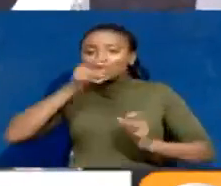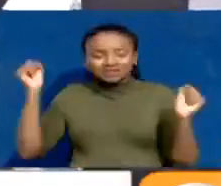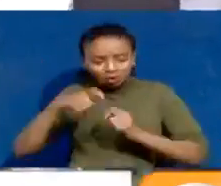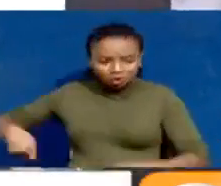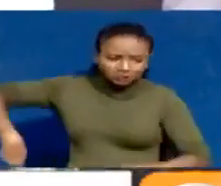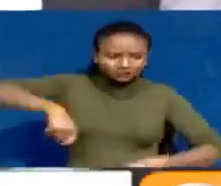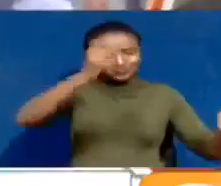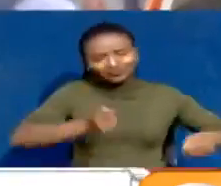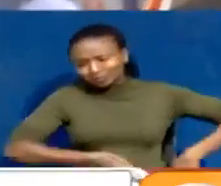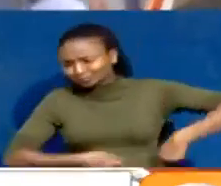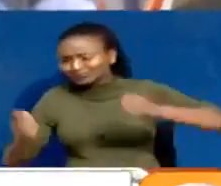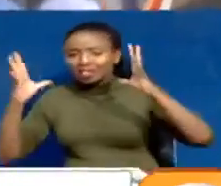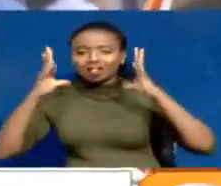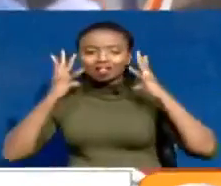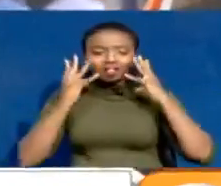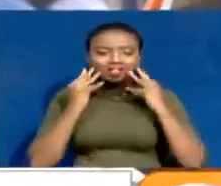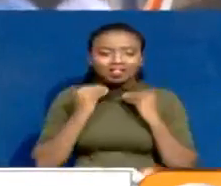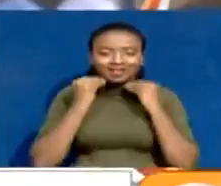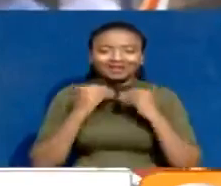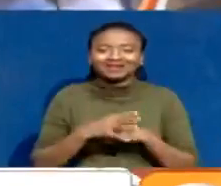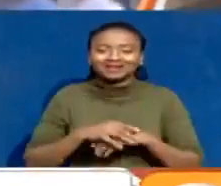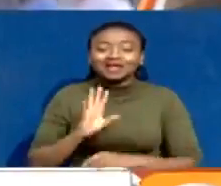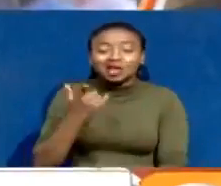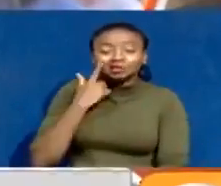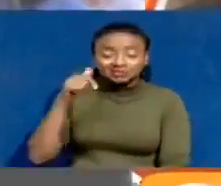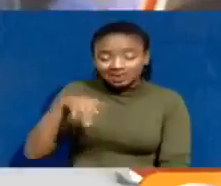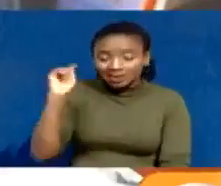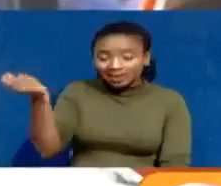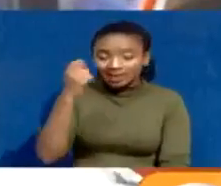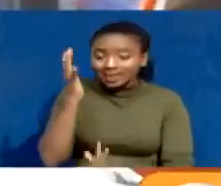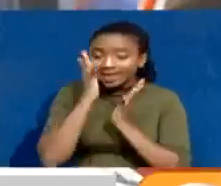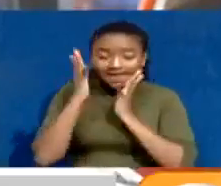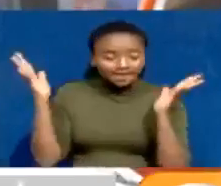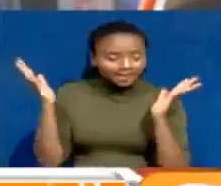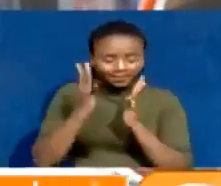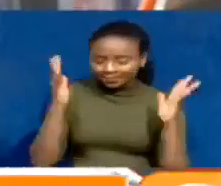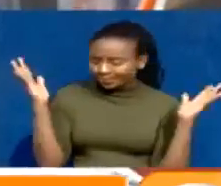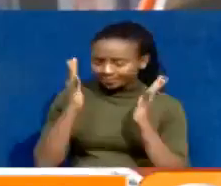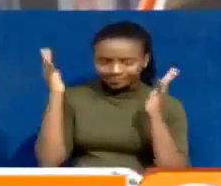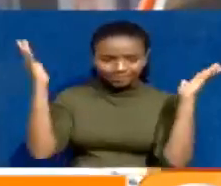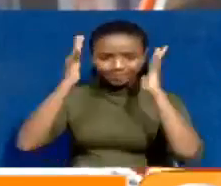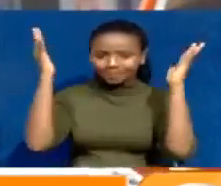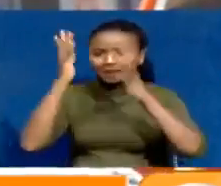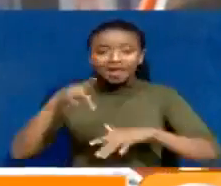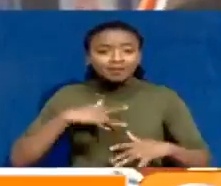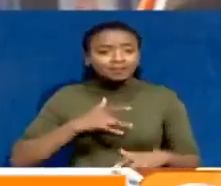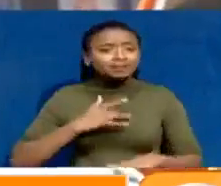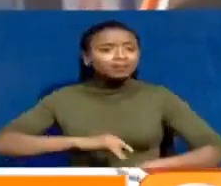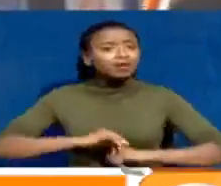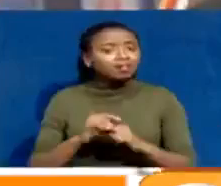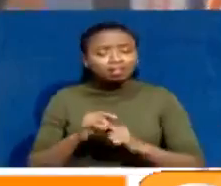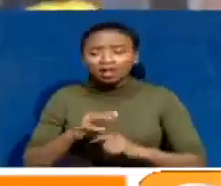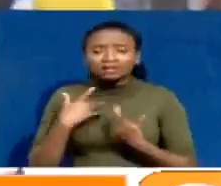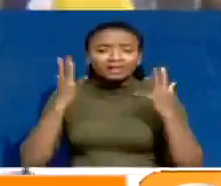baridi wapoe. Ukiona vile temperature zimepanda Kenya hii. Watu wanavurugana.